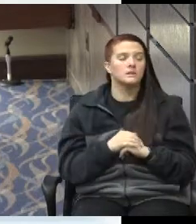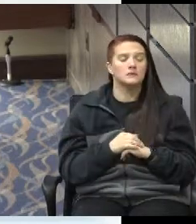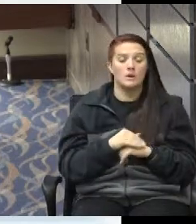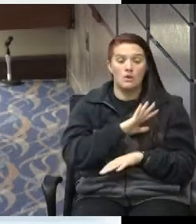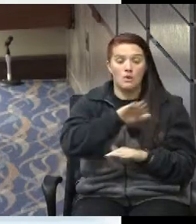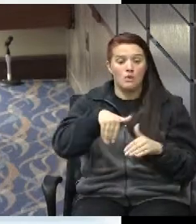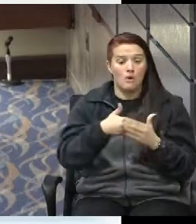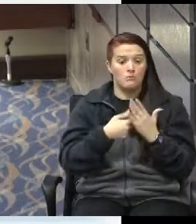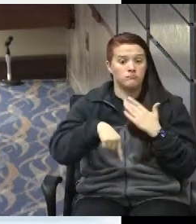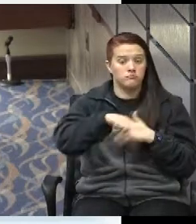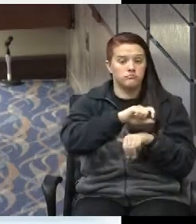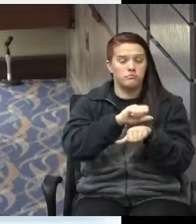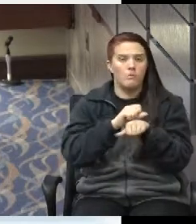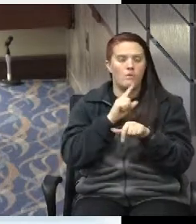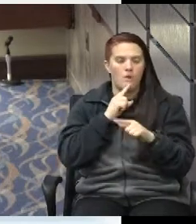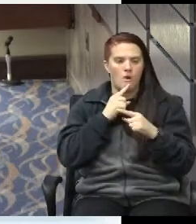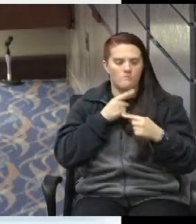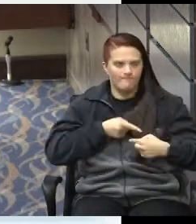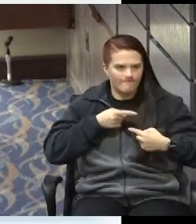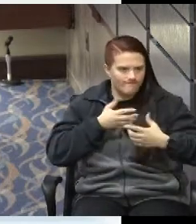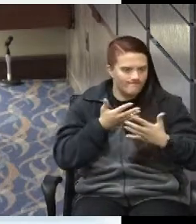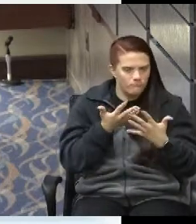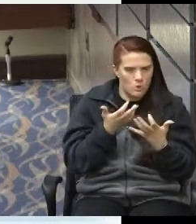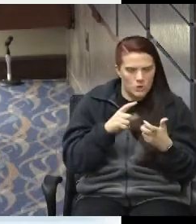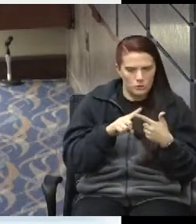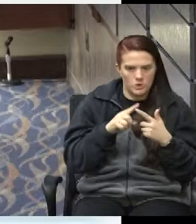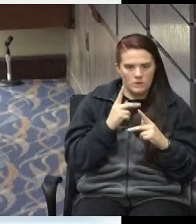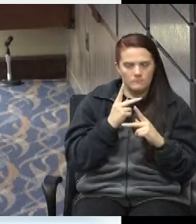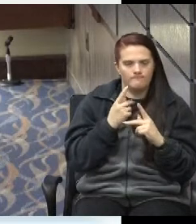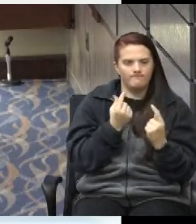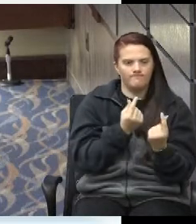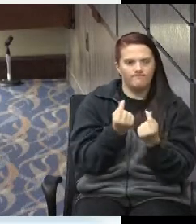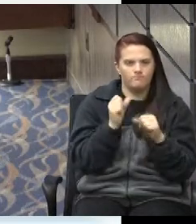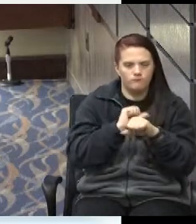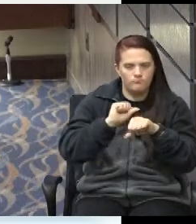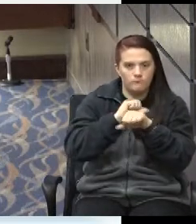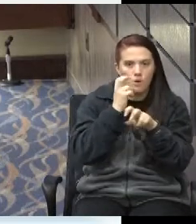all employers are battling to attract and retain talent.